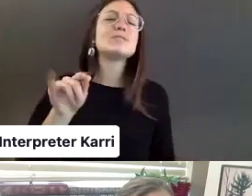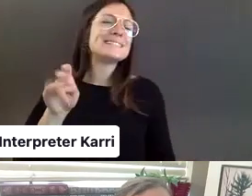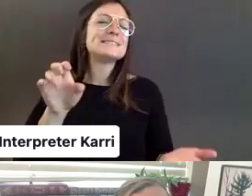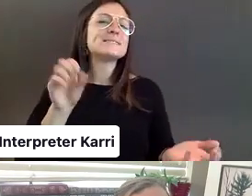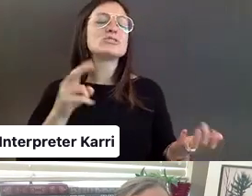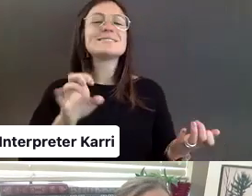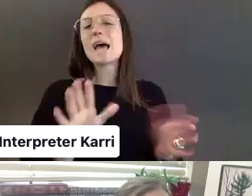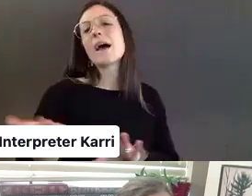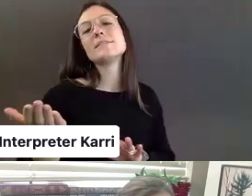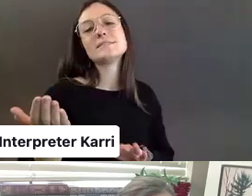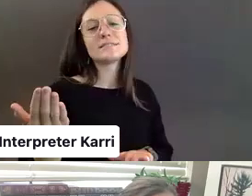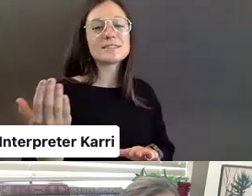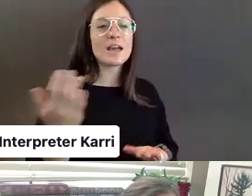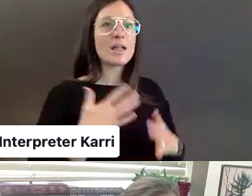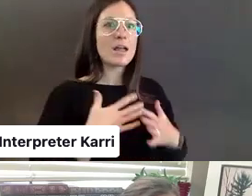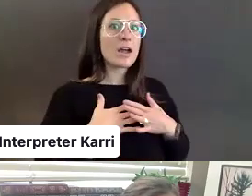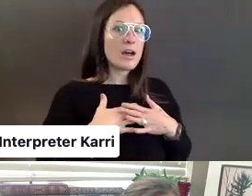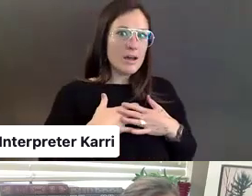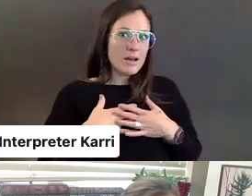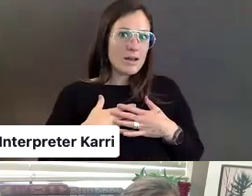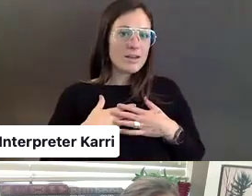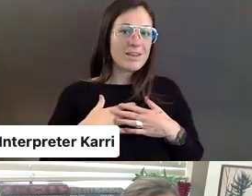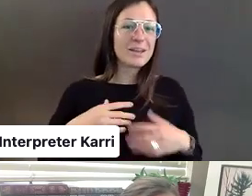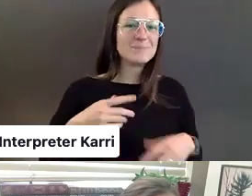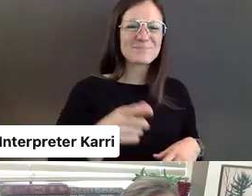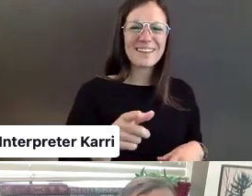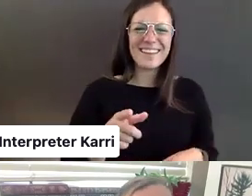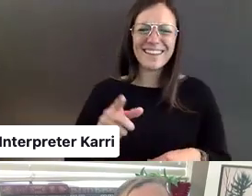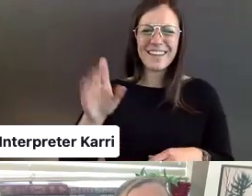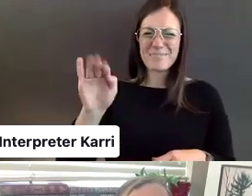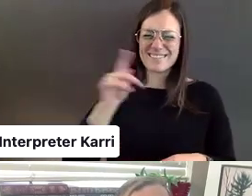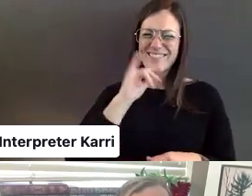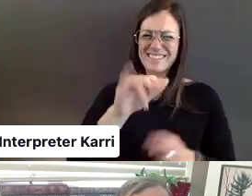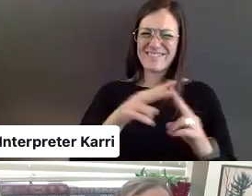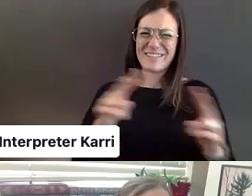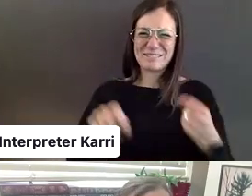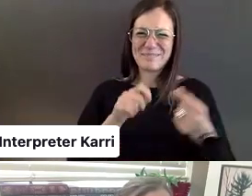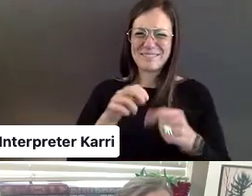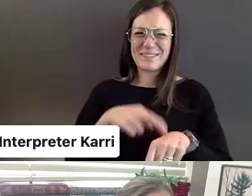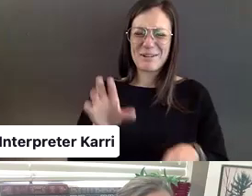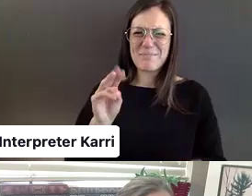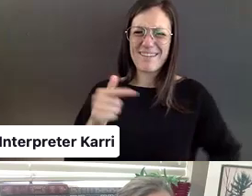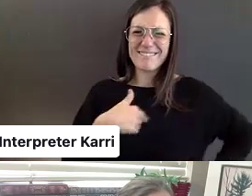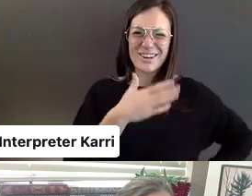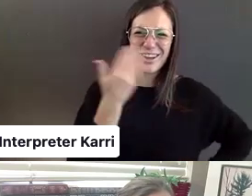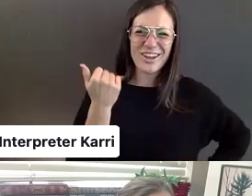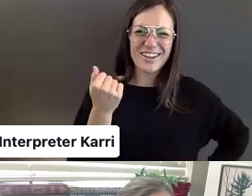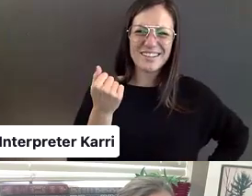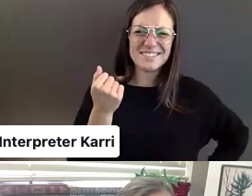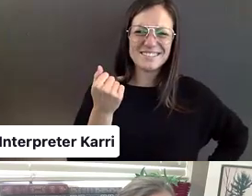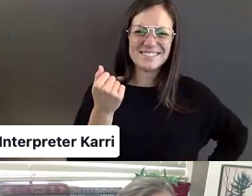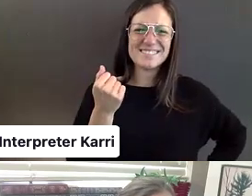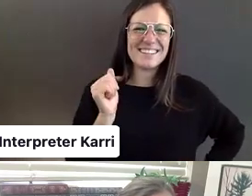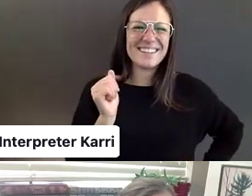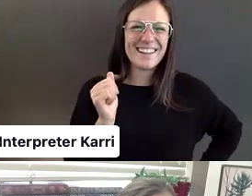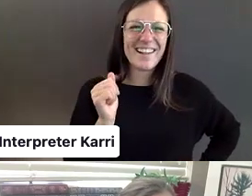yeah. Like, That is such a specific reference. My gosh. I forgot about that.